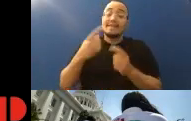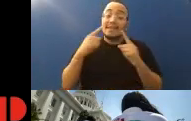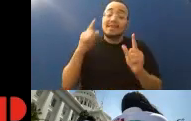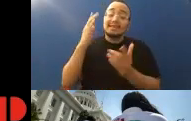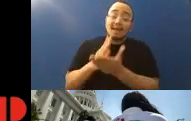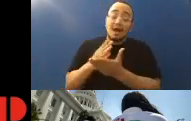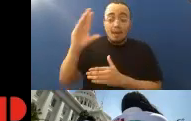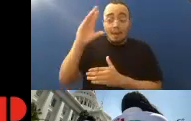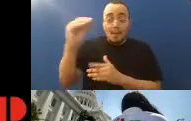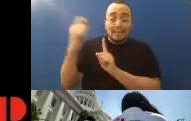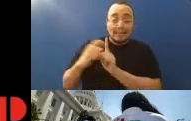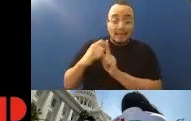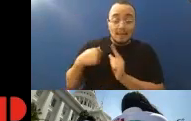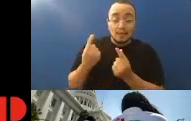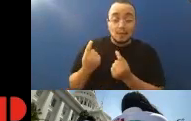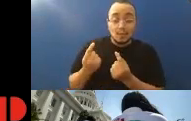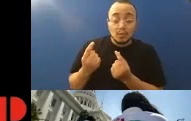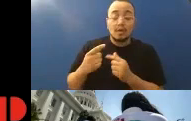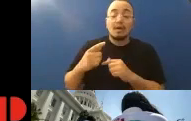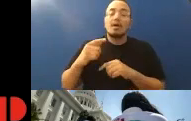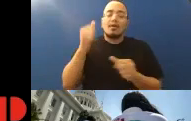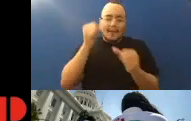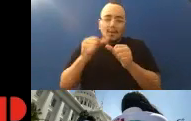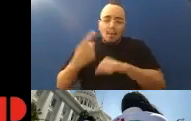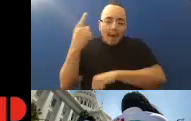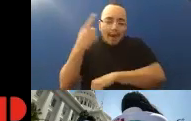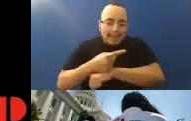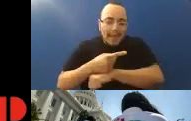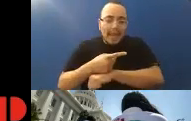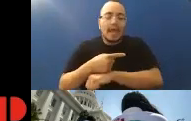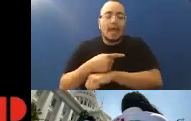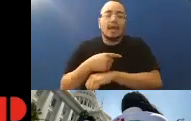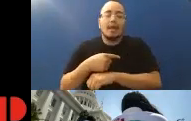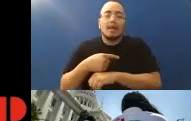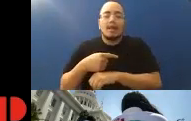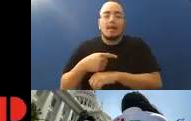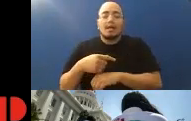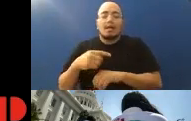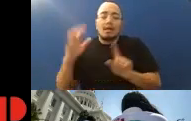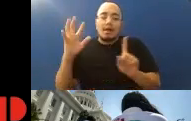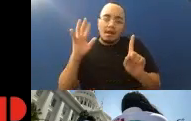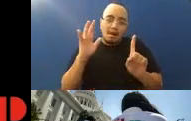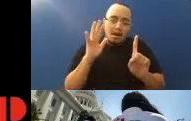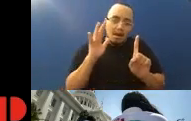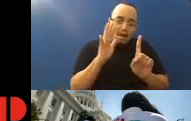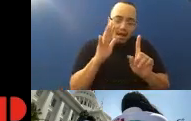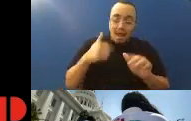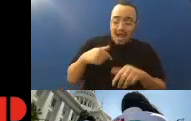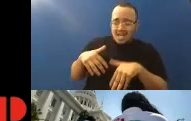was, one day I knew that they were coming for me, the five boys, and I was backing away from